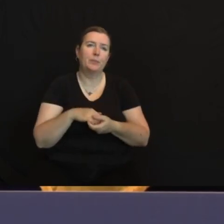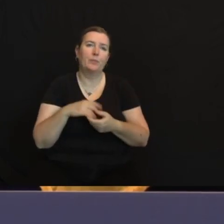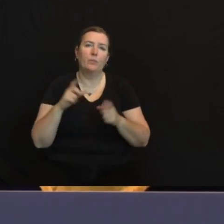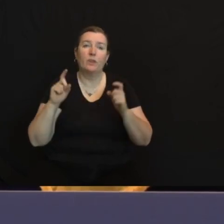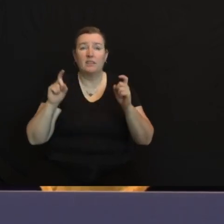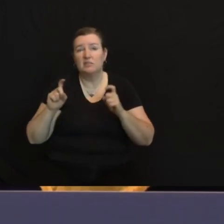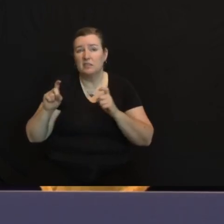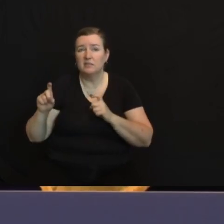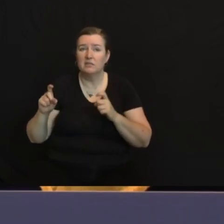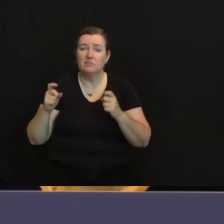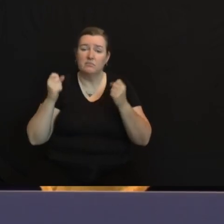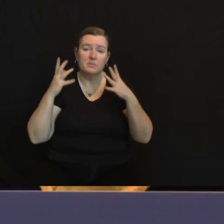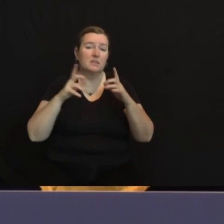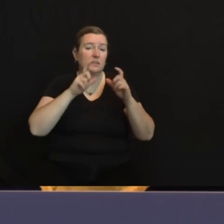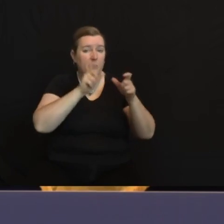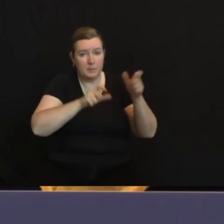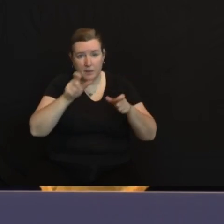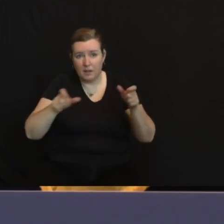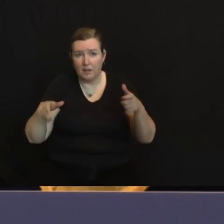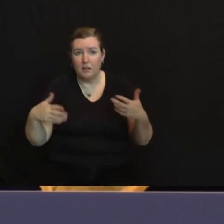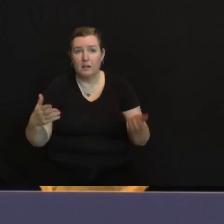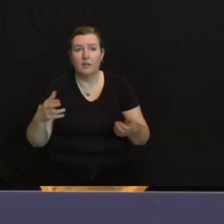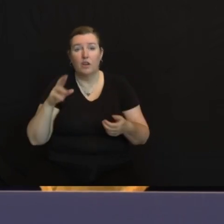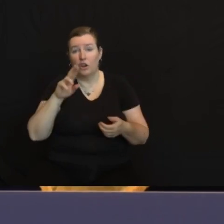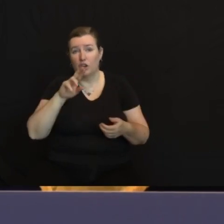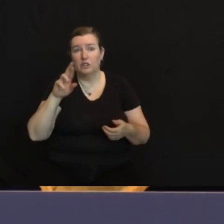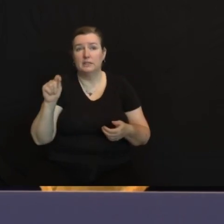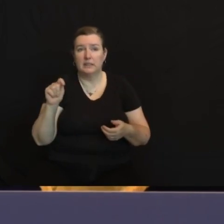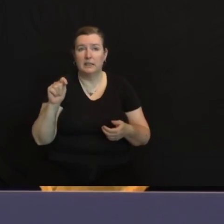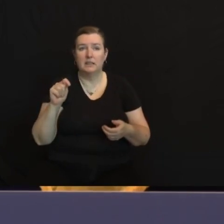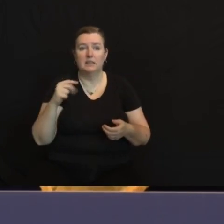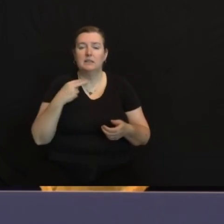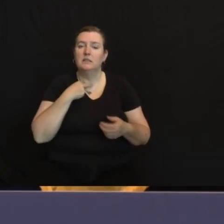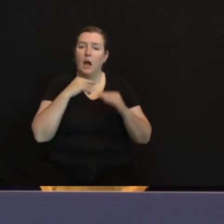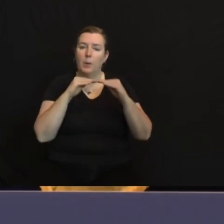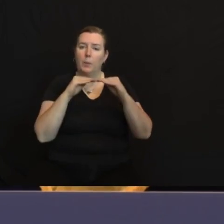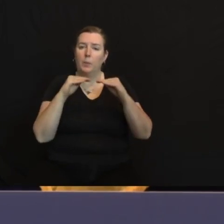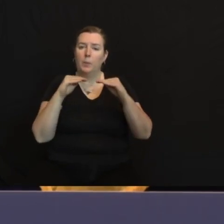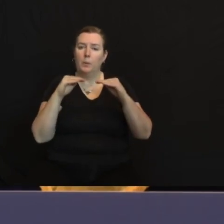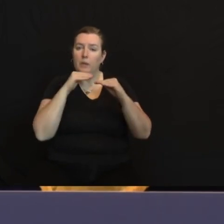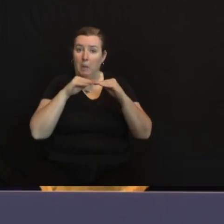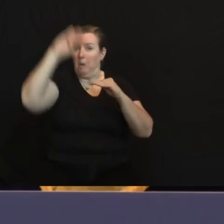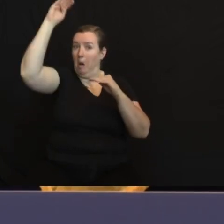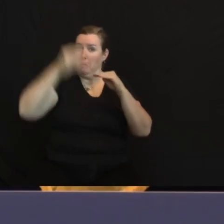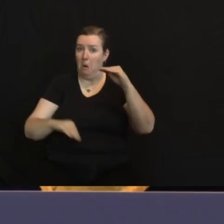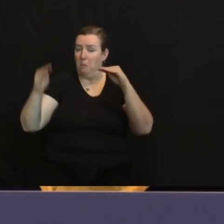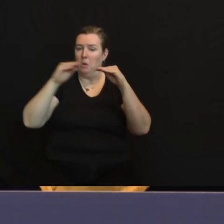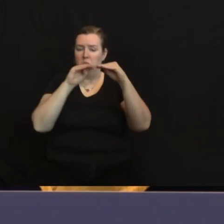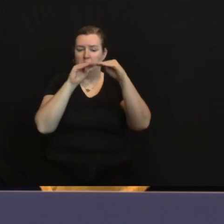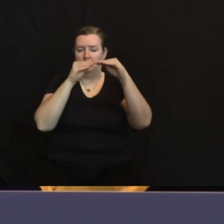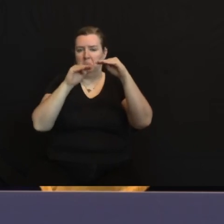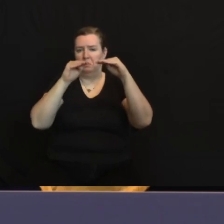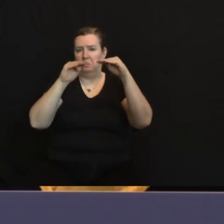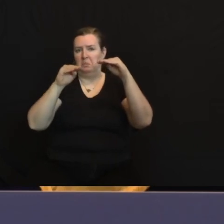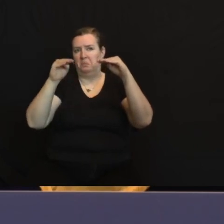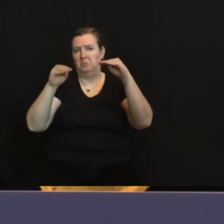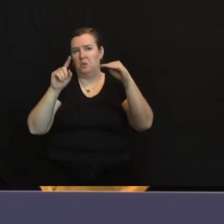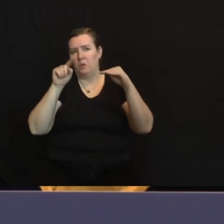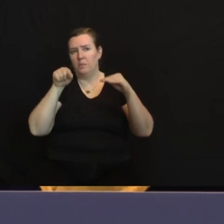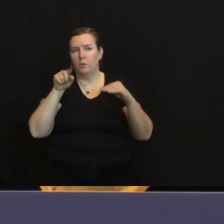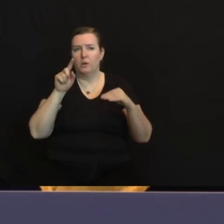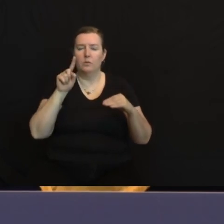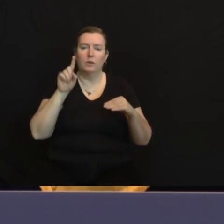And the RT has been literally stuck in a band of 1.15 to 1.8 for the past